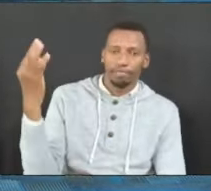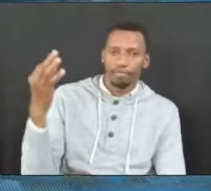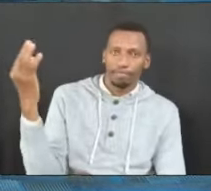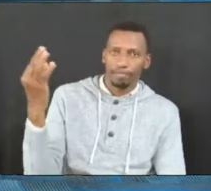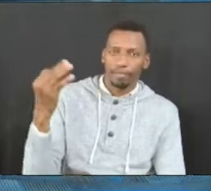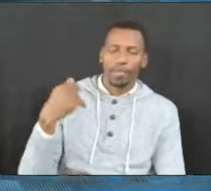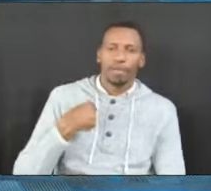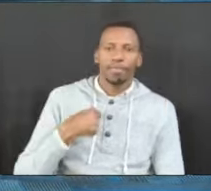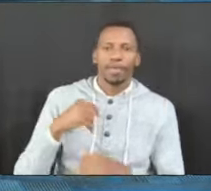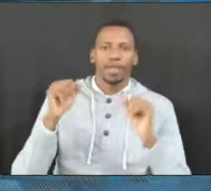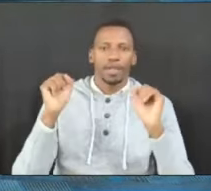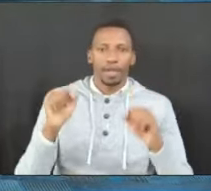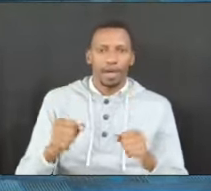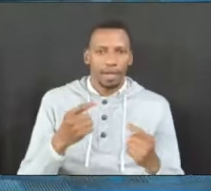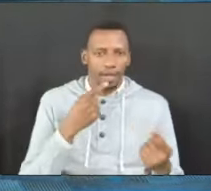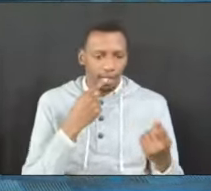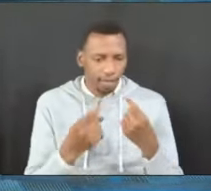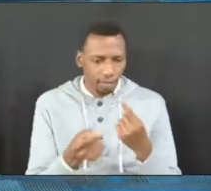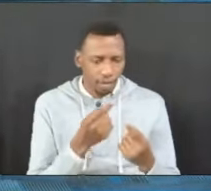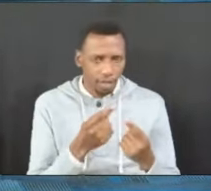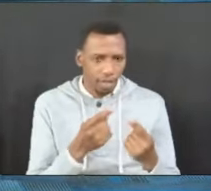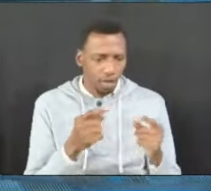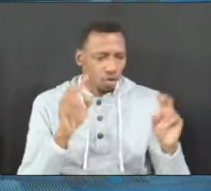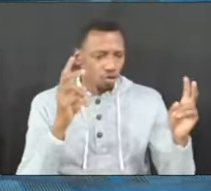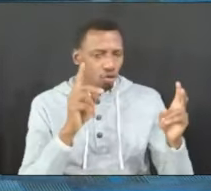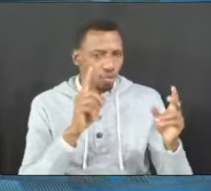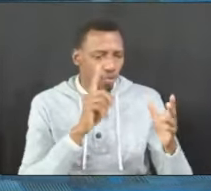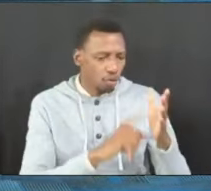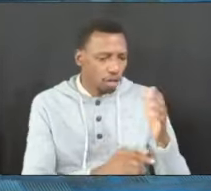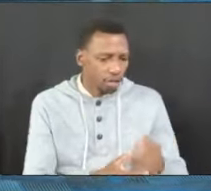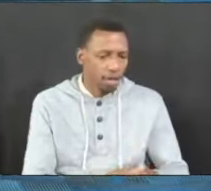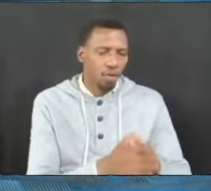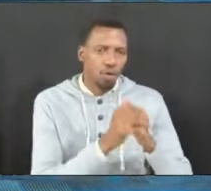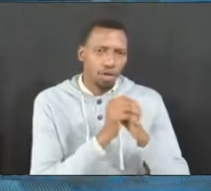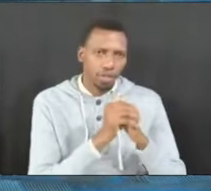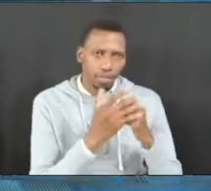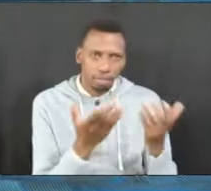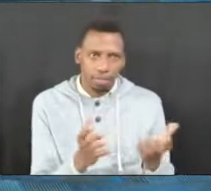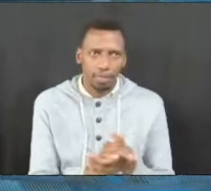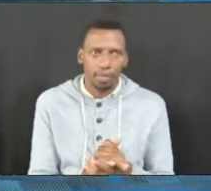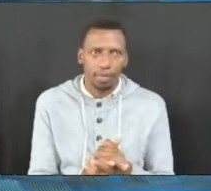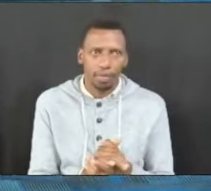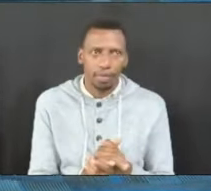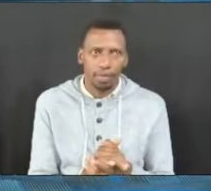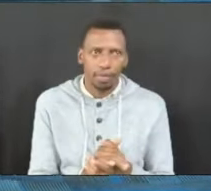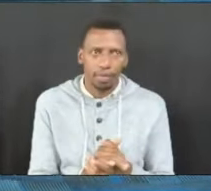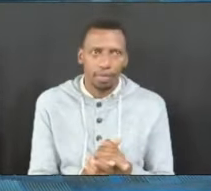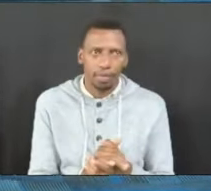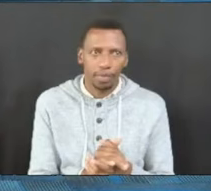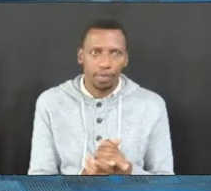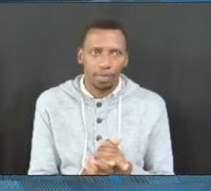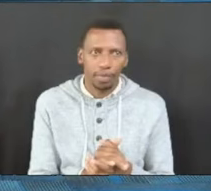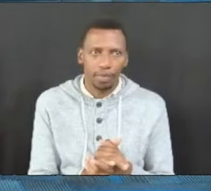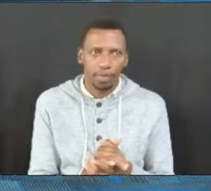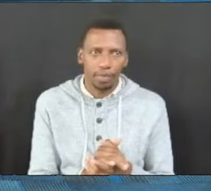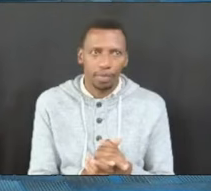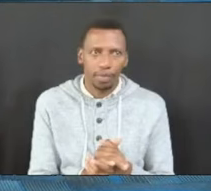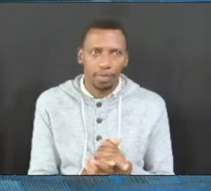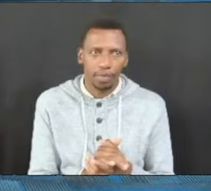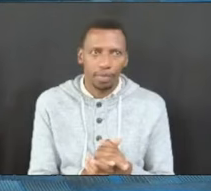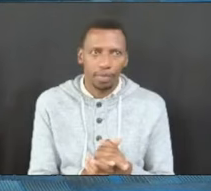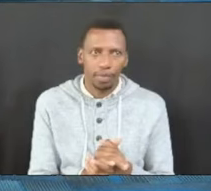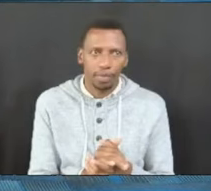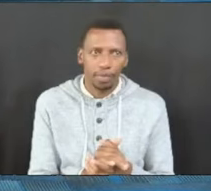have spoken to what worship is. I would have spoken to the role of song in